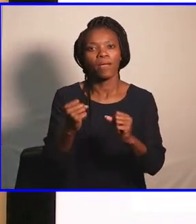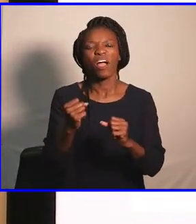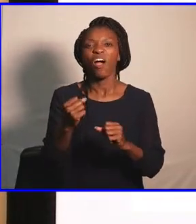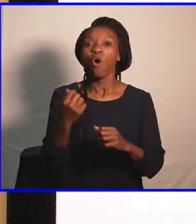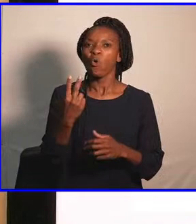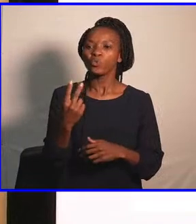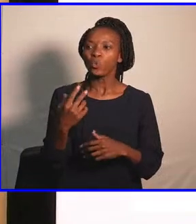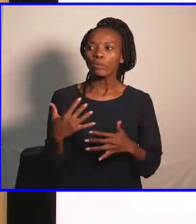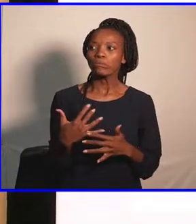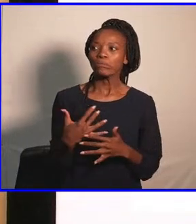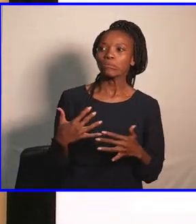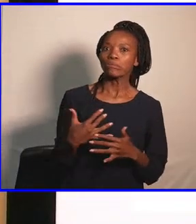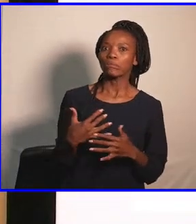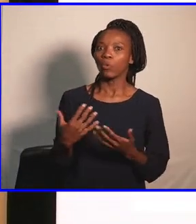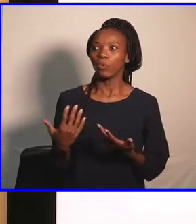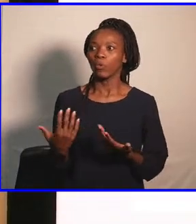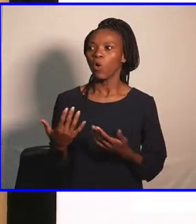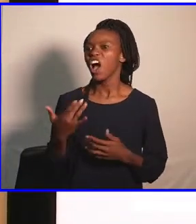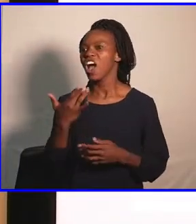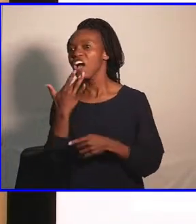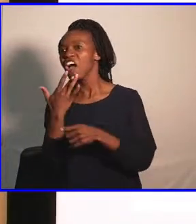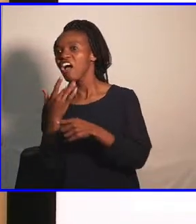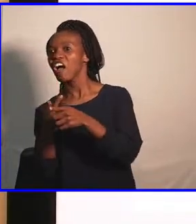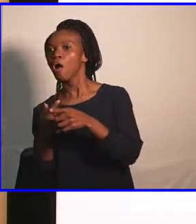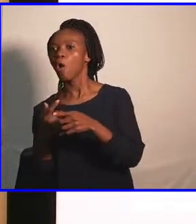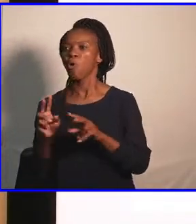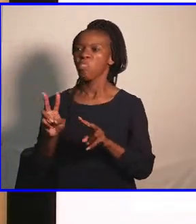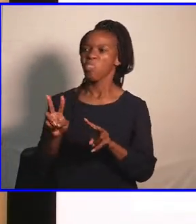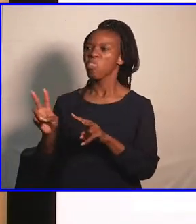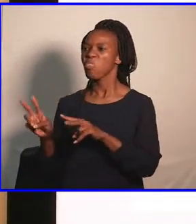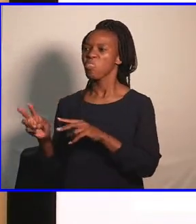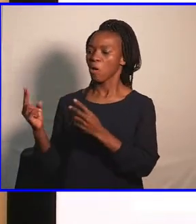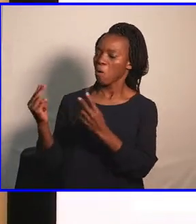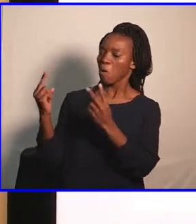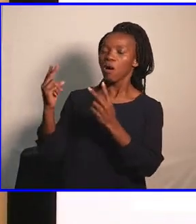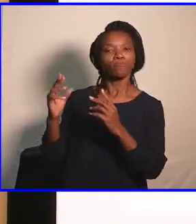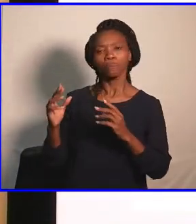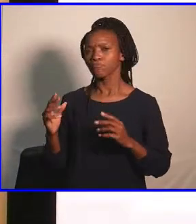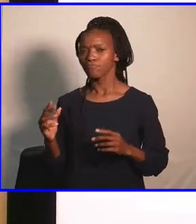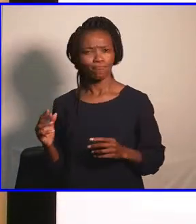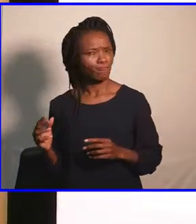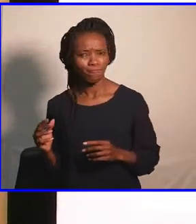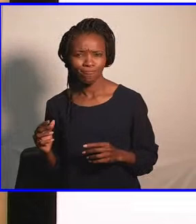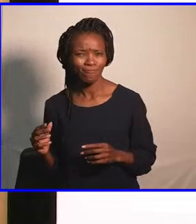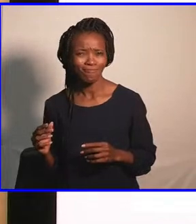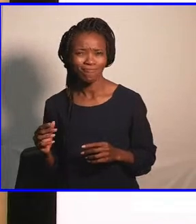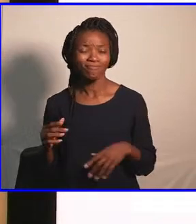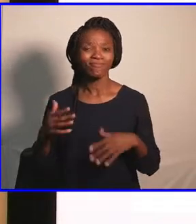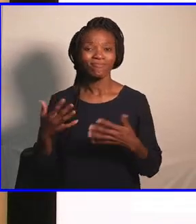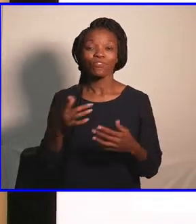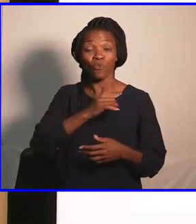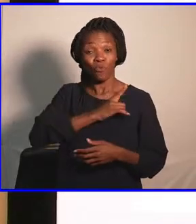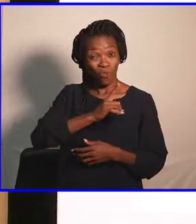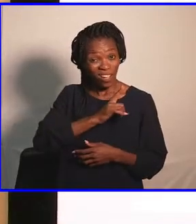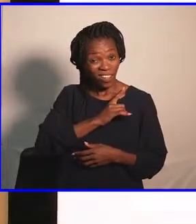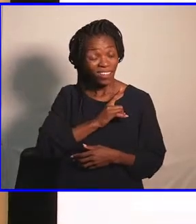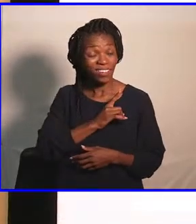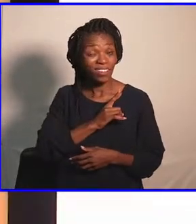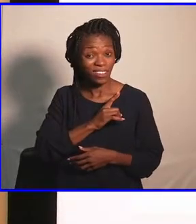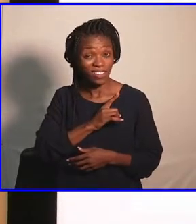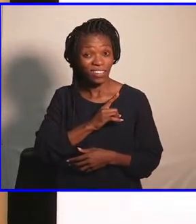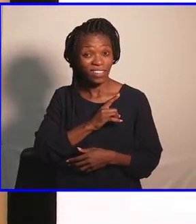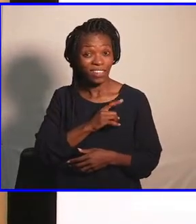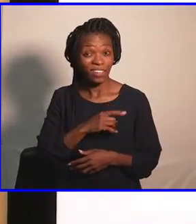fear or favor or prejudice, because you happen to stand at